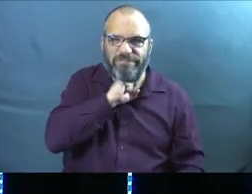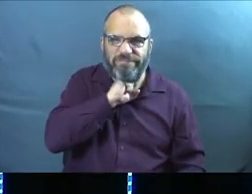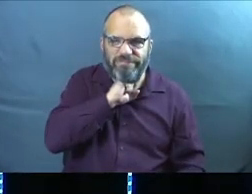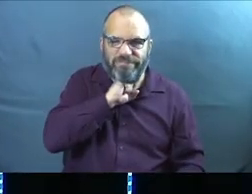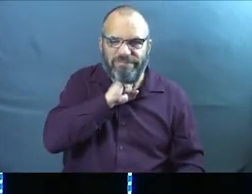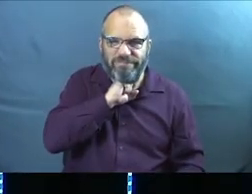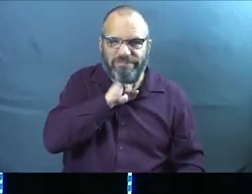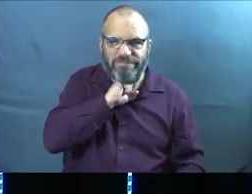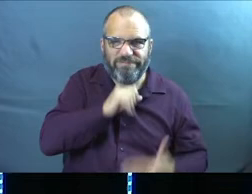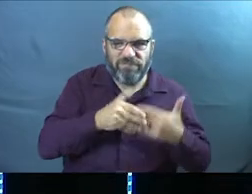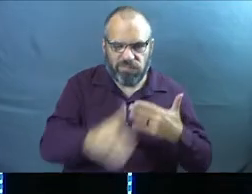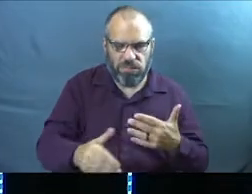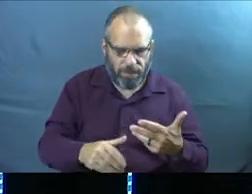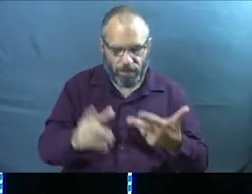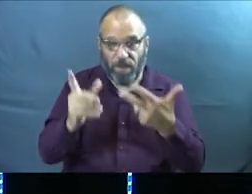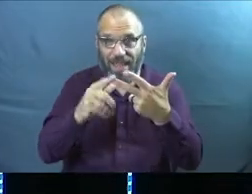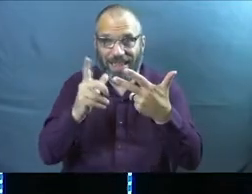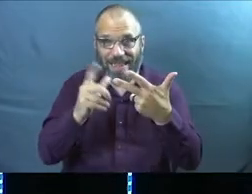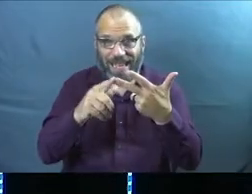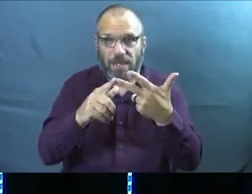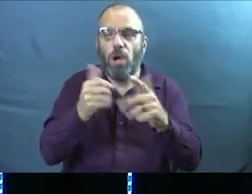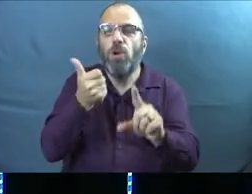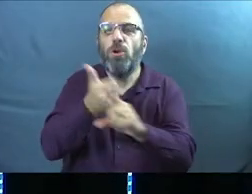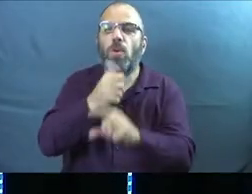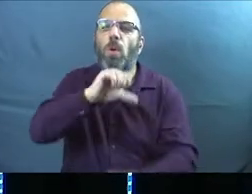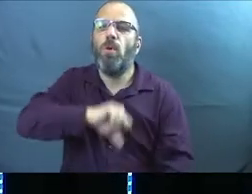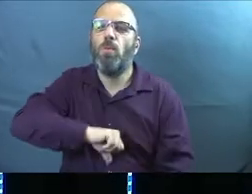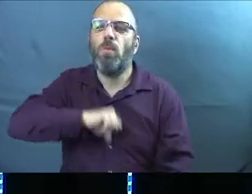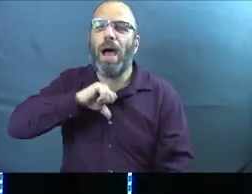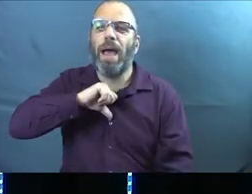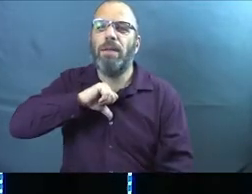nonstop. The third voice is your own pride.